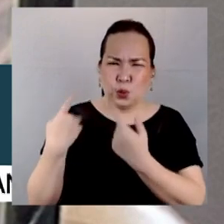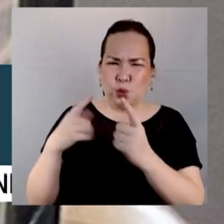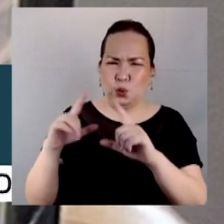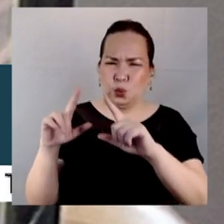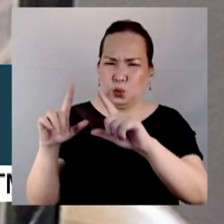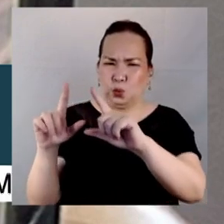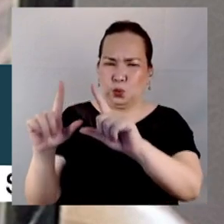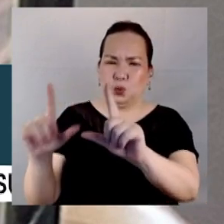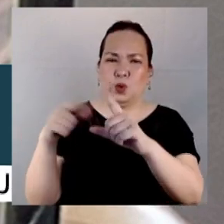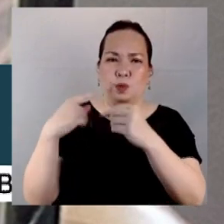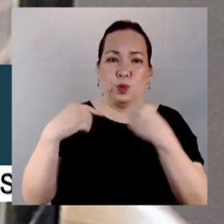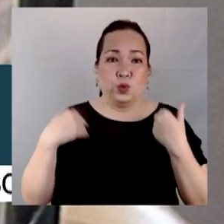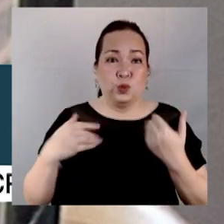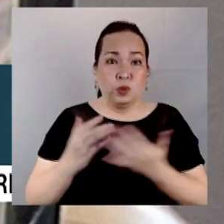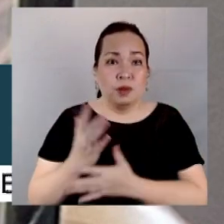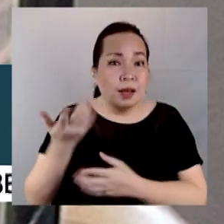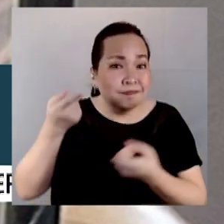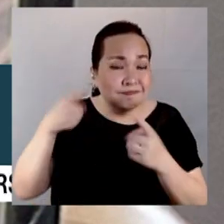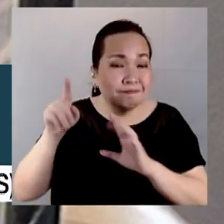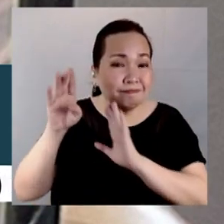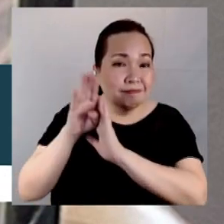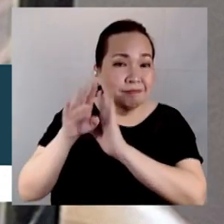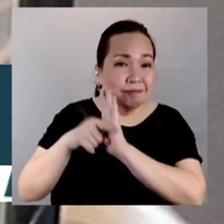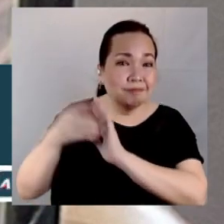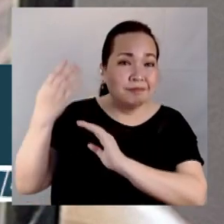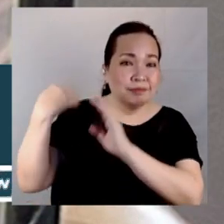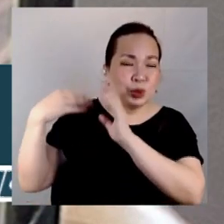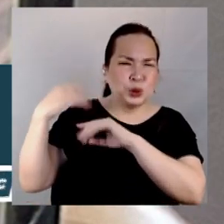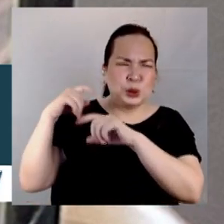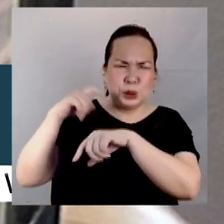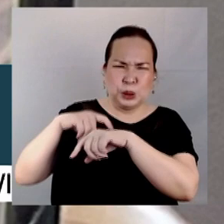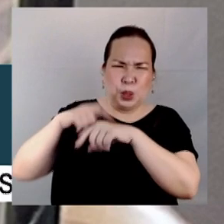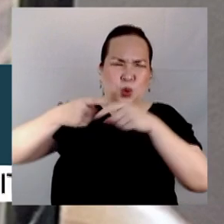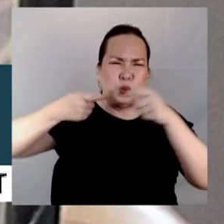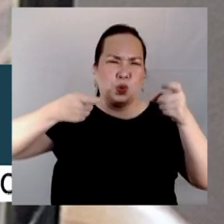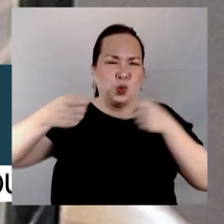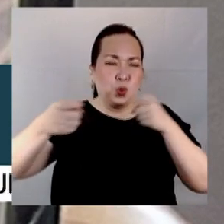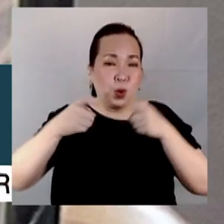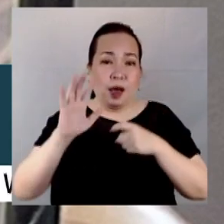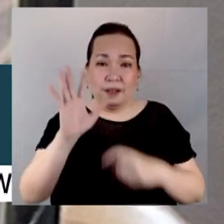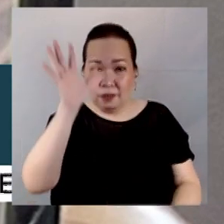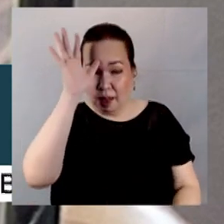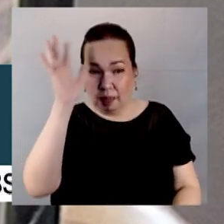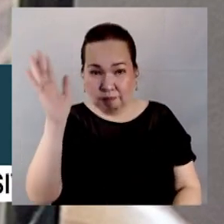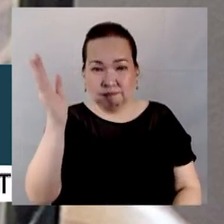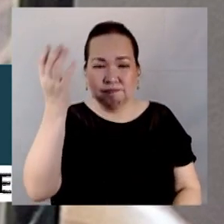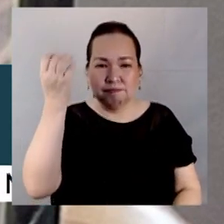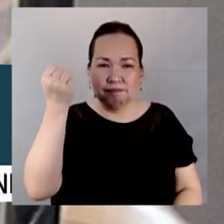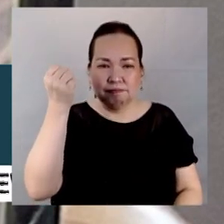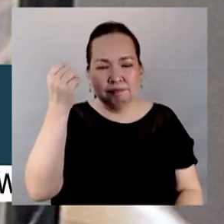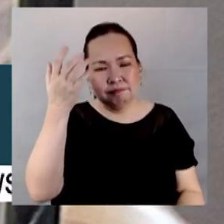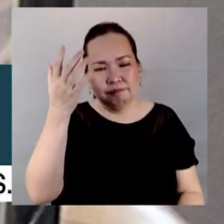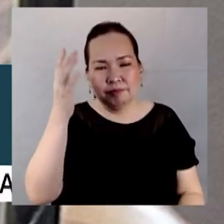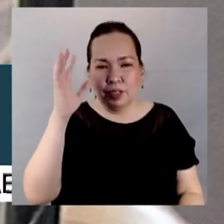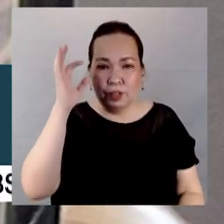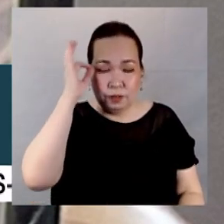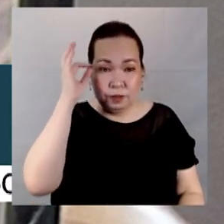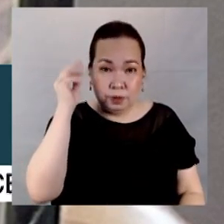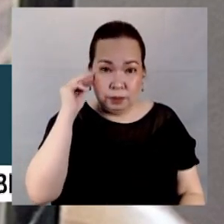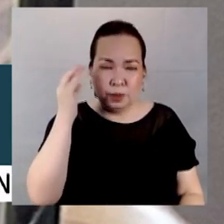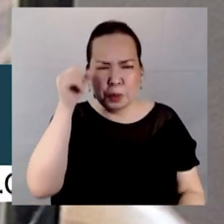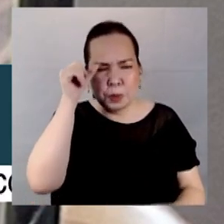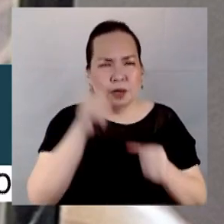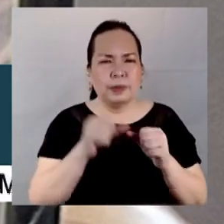human rights abuses committed during the dictatorship of their patriarch, late dictator Ferdinand Marcos Sr. To recall, some 11,000 people